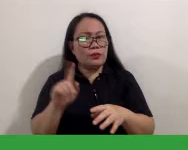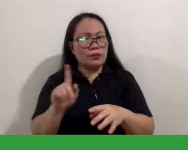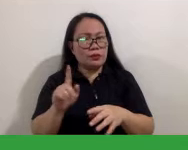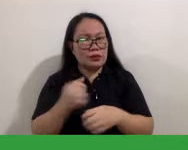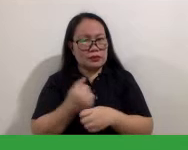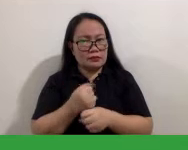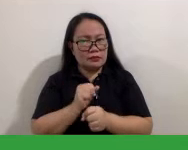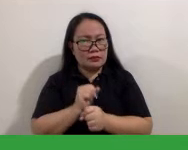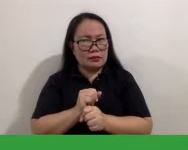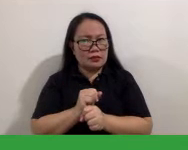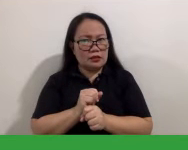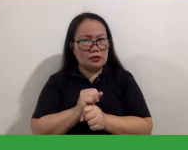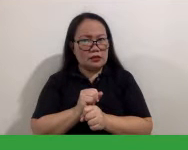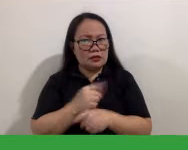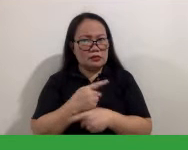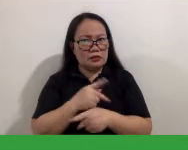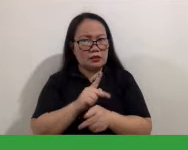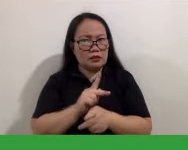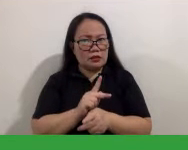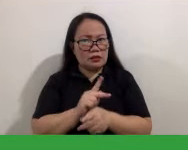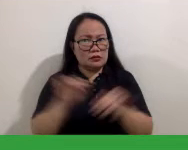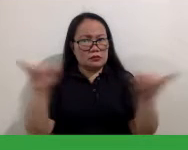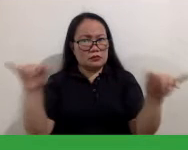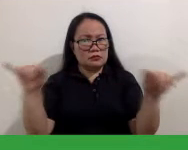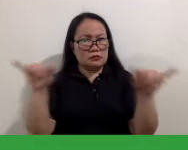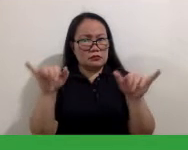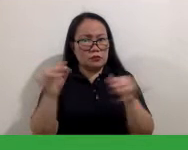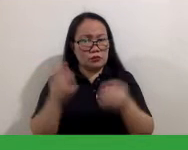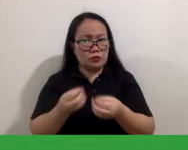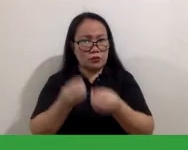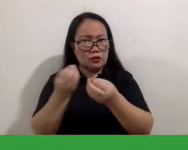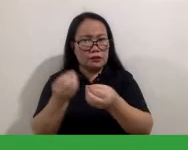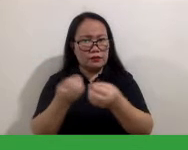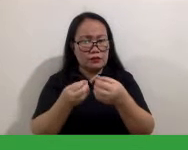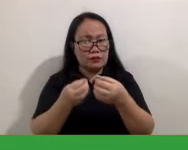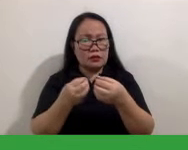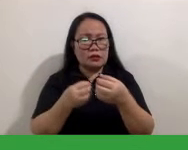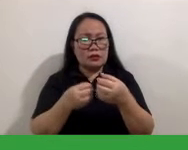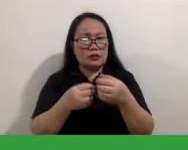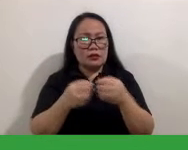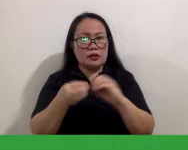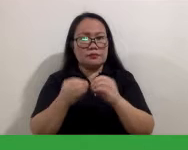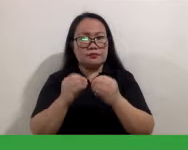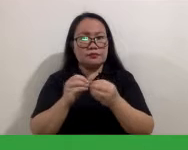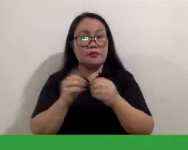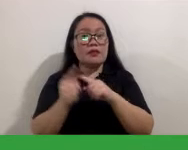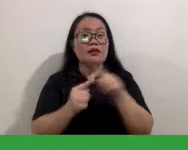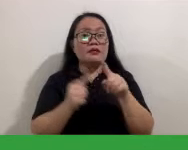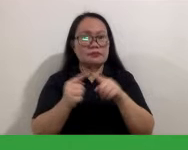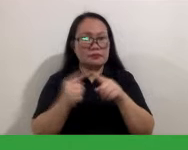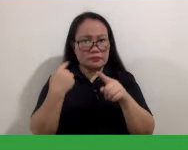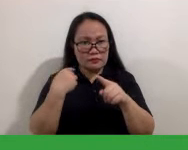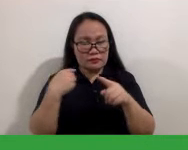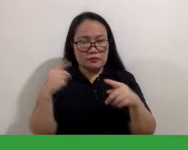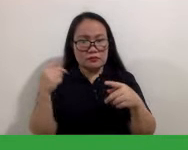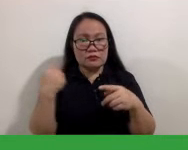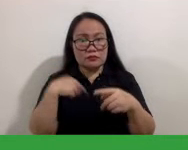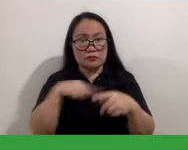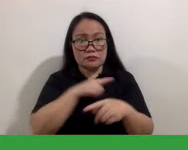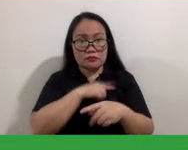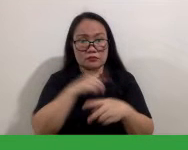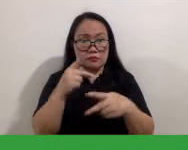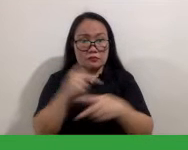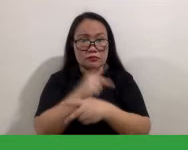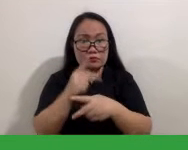makes your product similar to the given number? When we are multiplying the